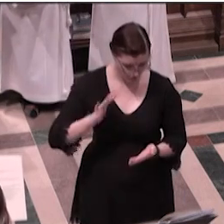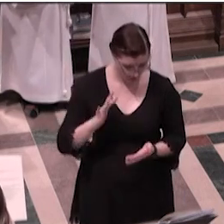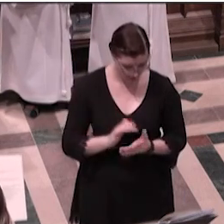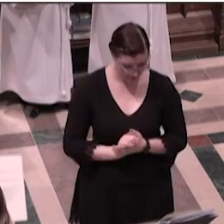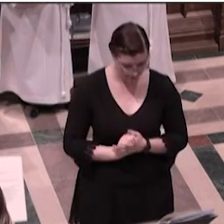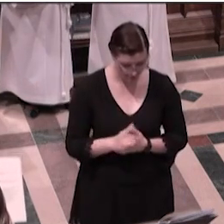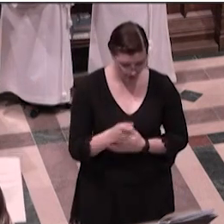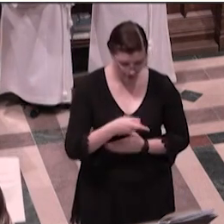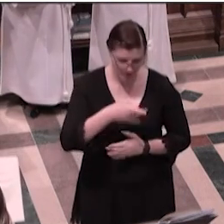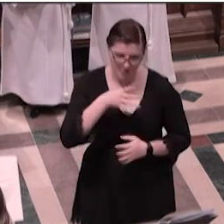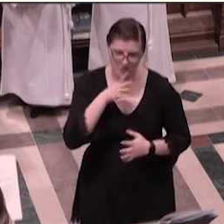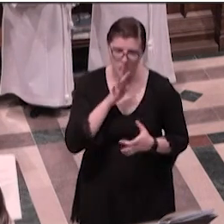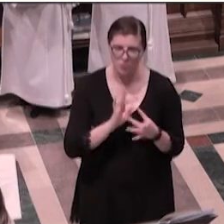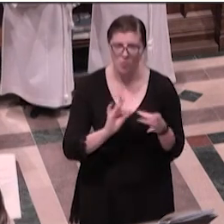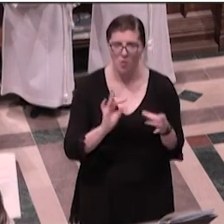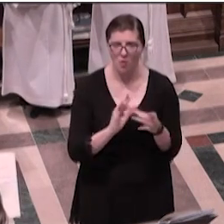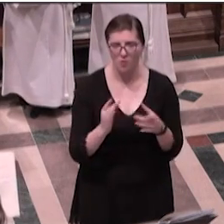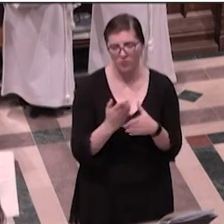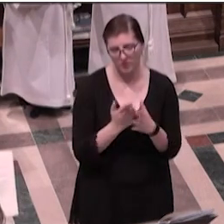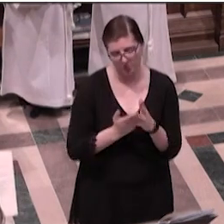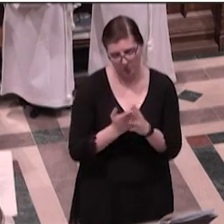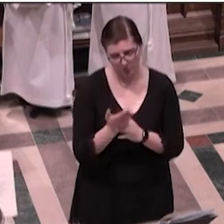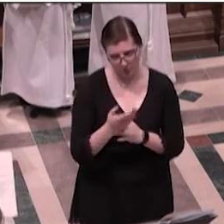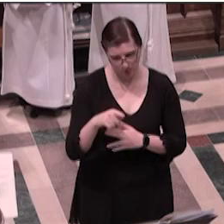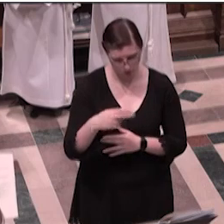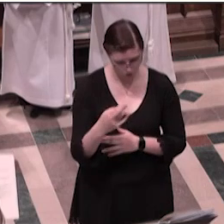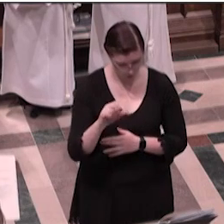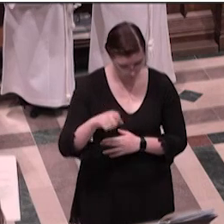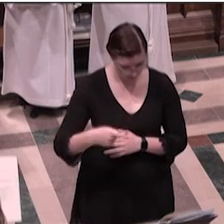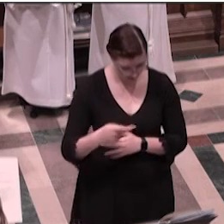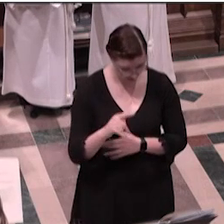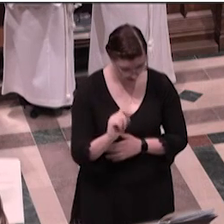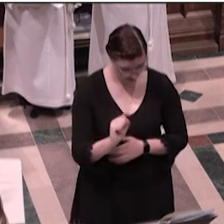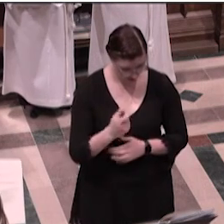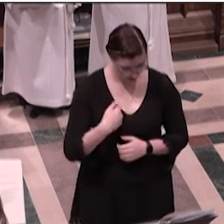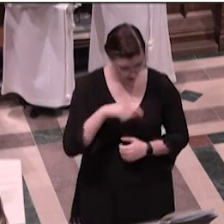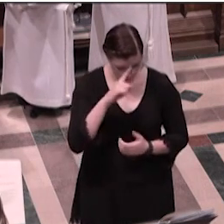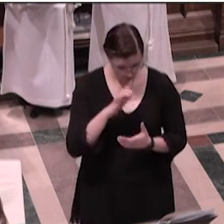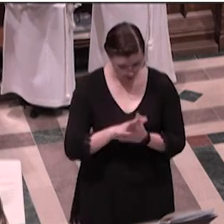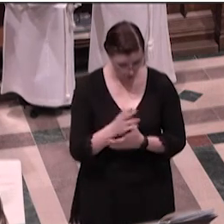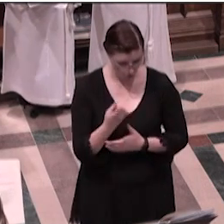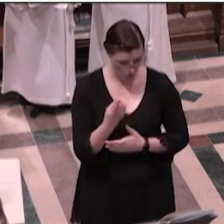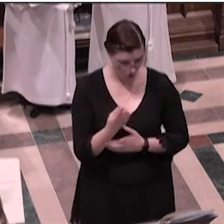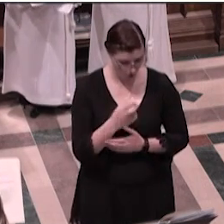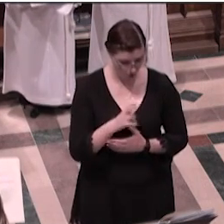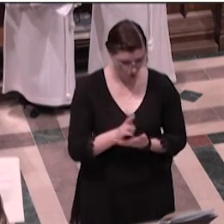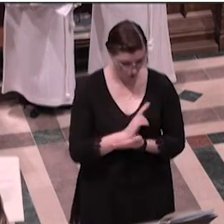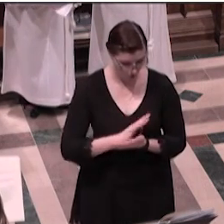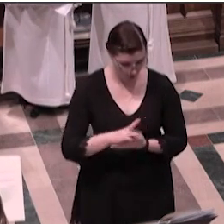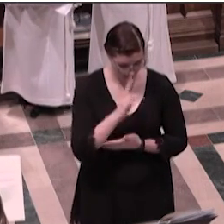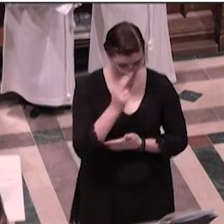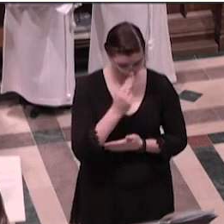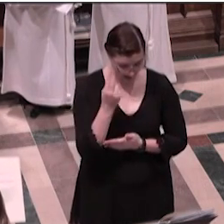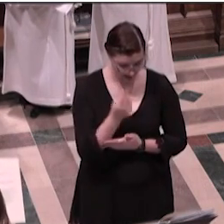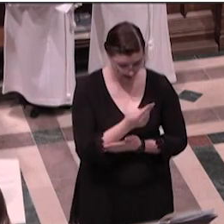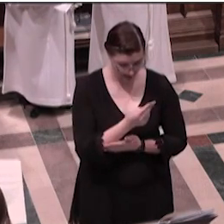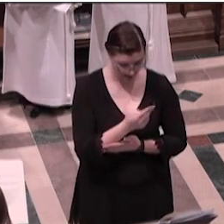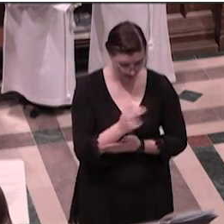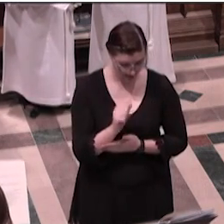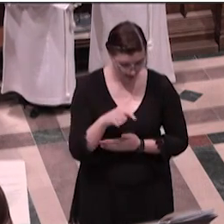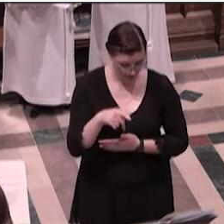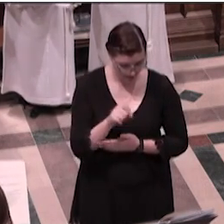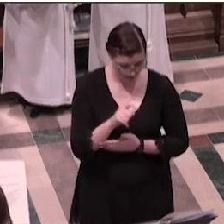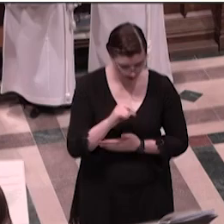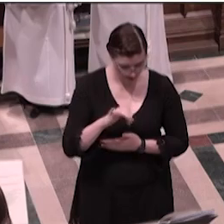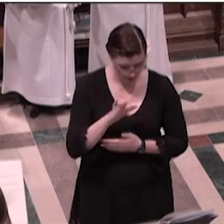spoken through the prophets. We believe in one holy, Catholic, and apostolic church. We acknowledge one baptism for